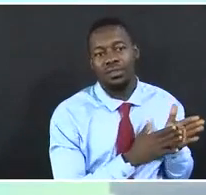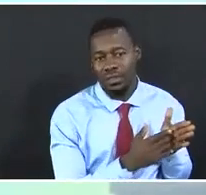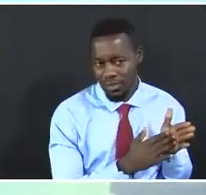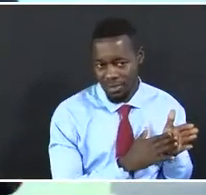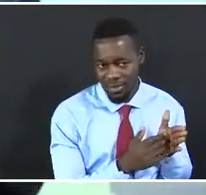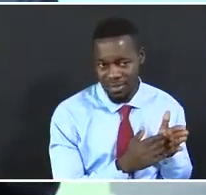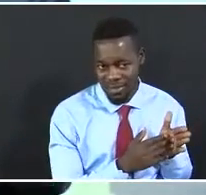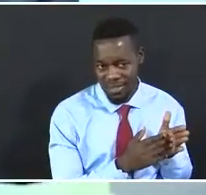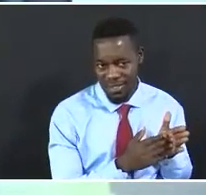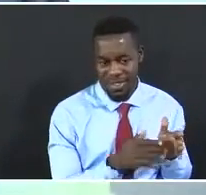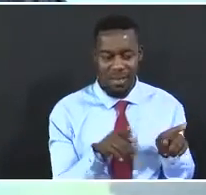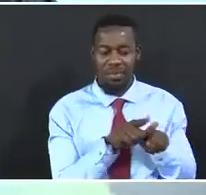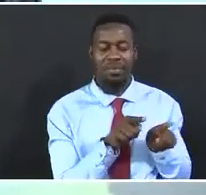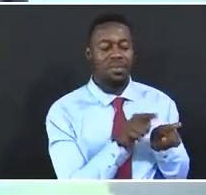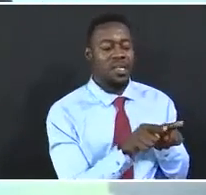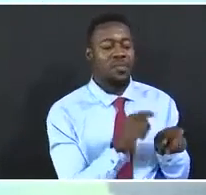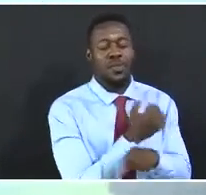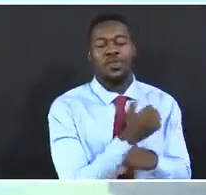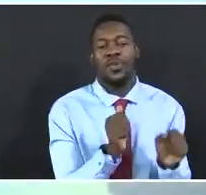And it's about